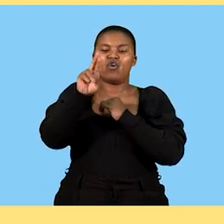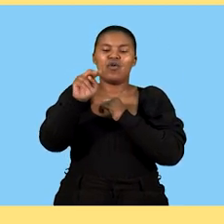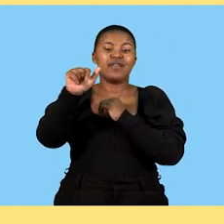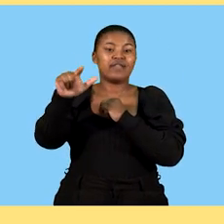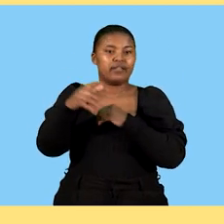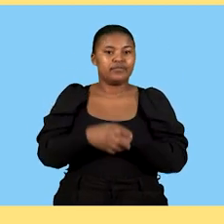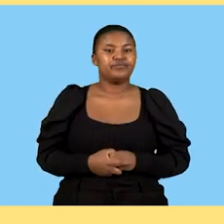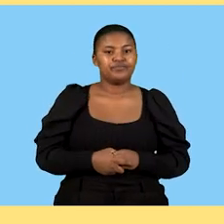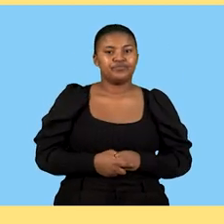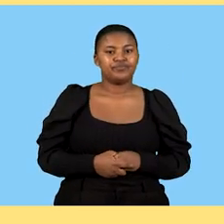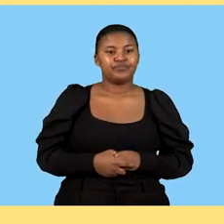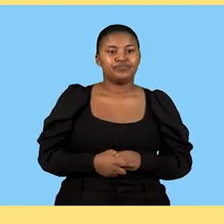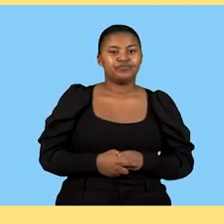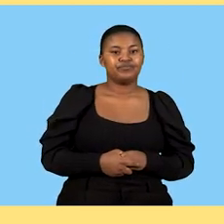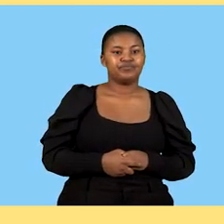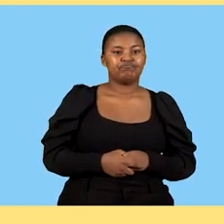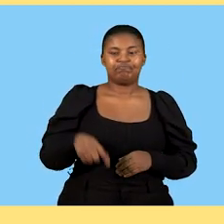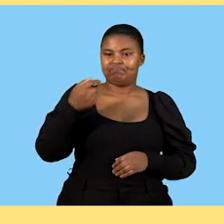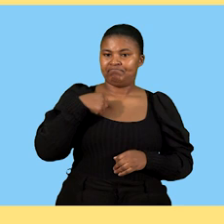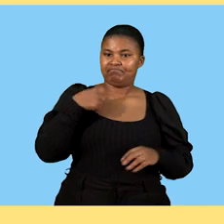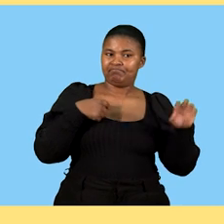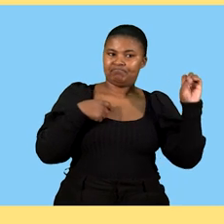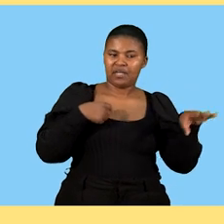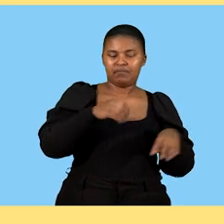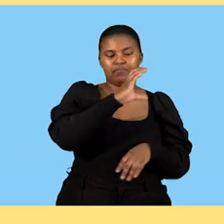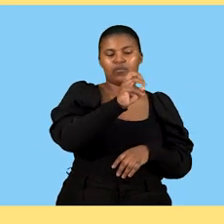owing telephone for